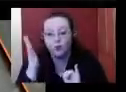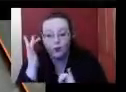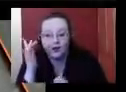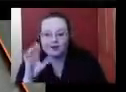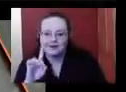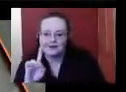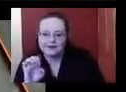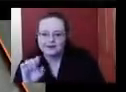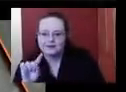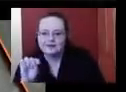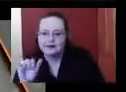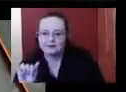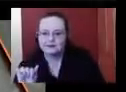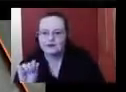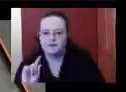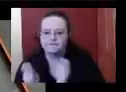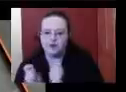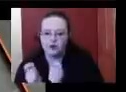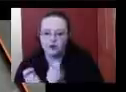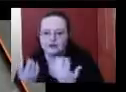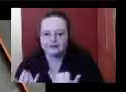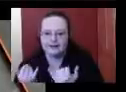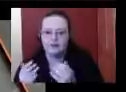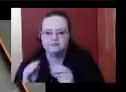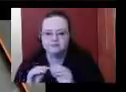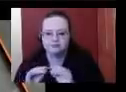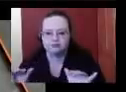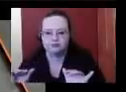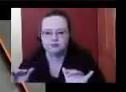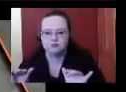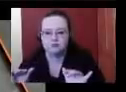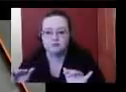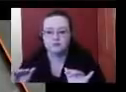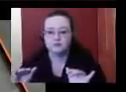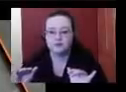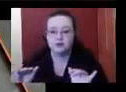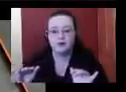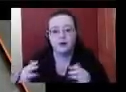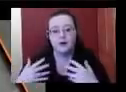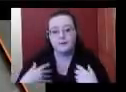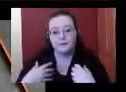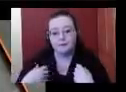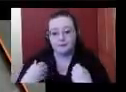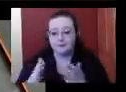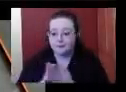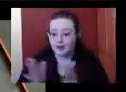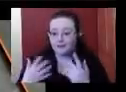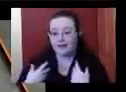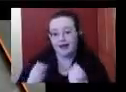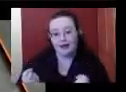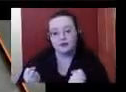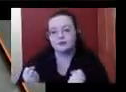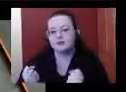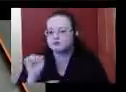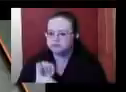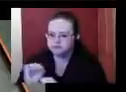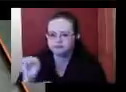is here. Public Health has been working together with Halton school boards every step of the way through the